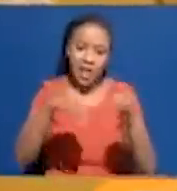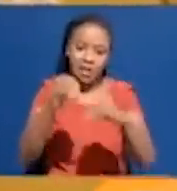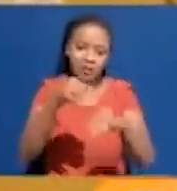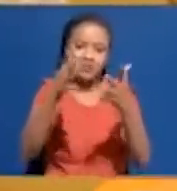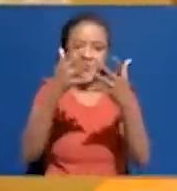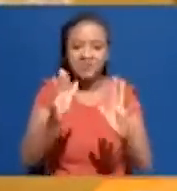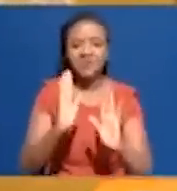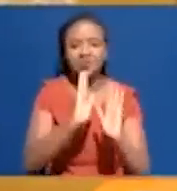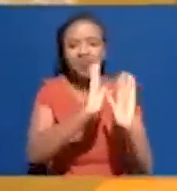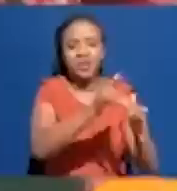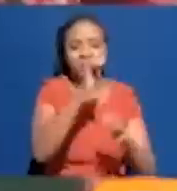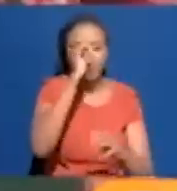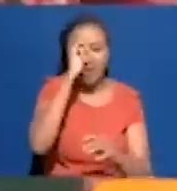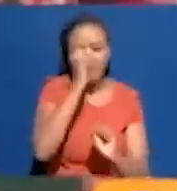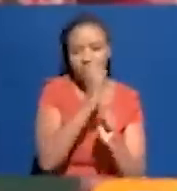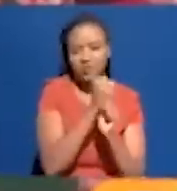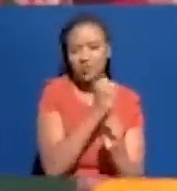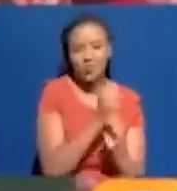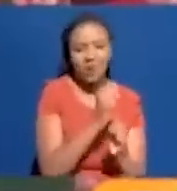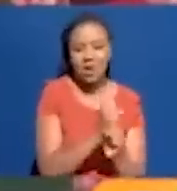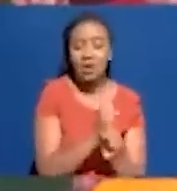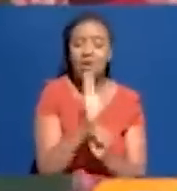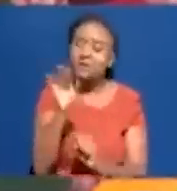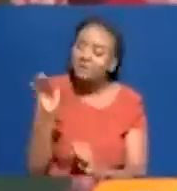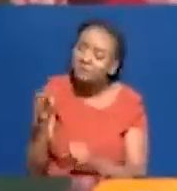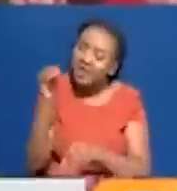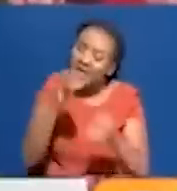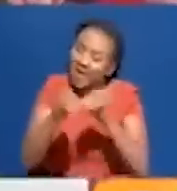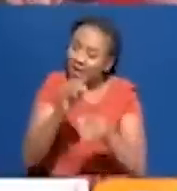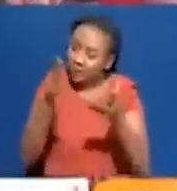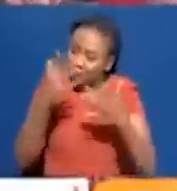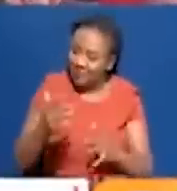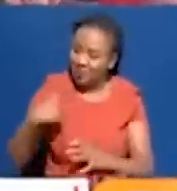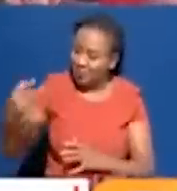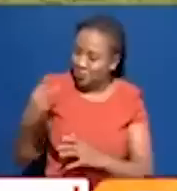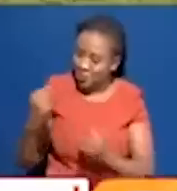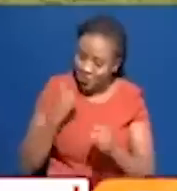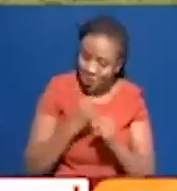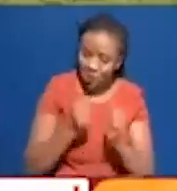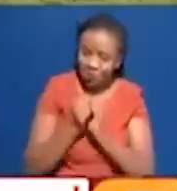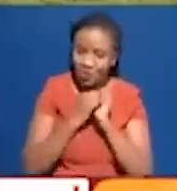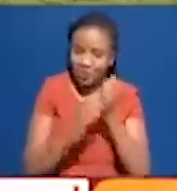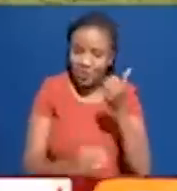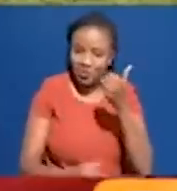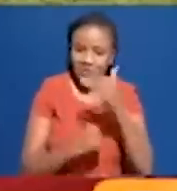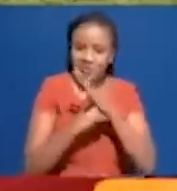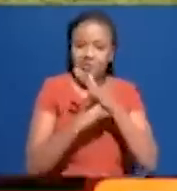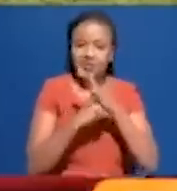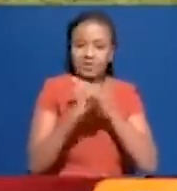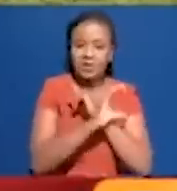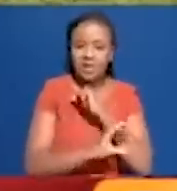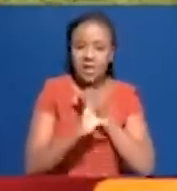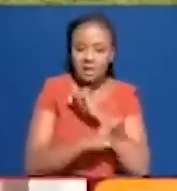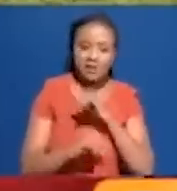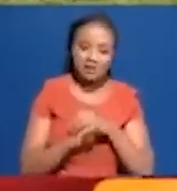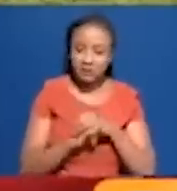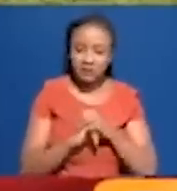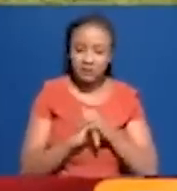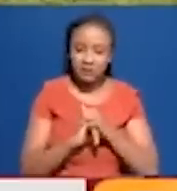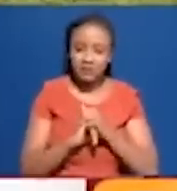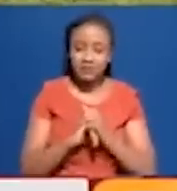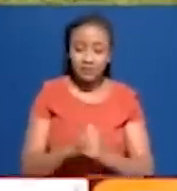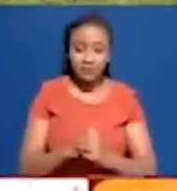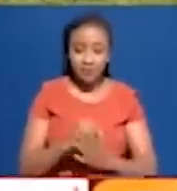deliver on its mandate. So kura tulimaliza, tuungane, tujenge inji yetu. Sisi kama watu